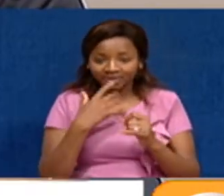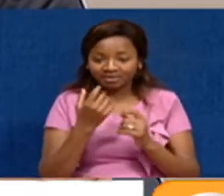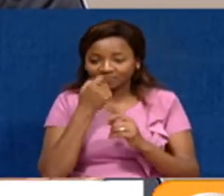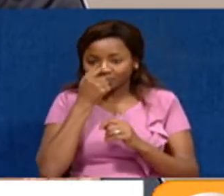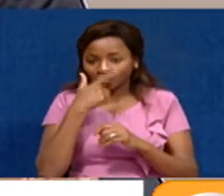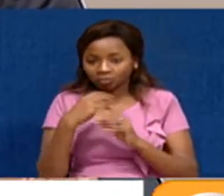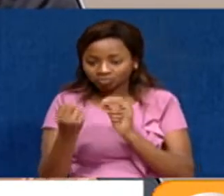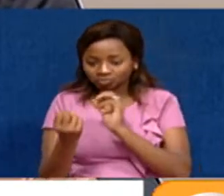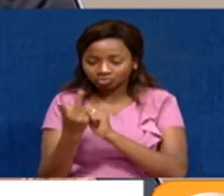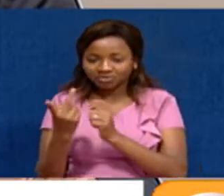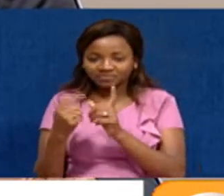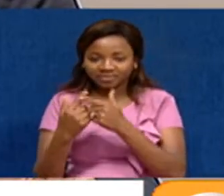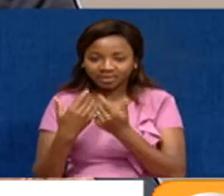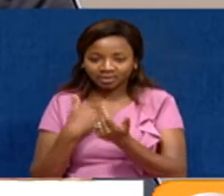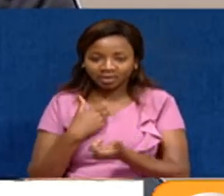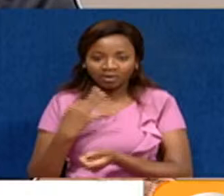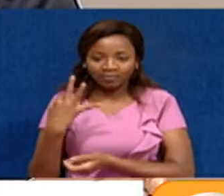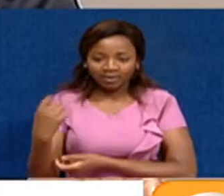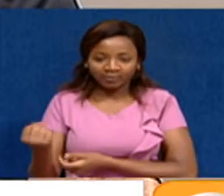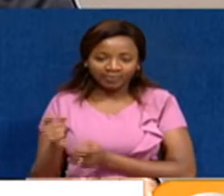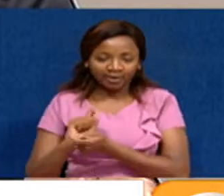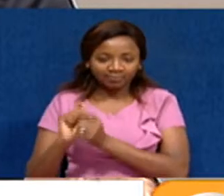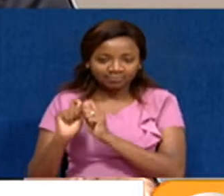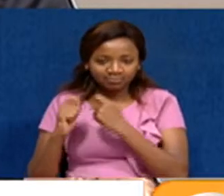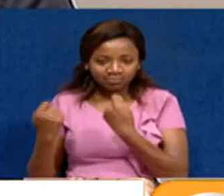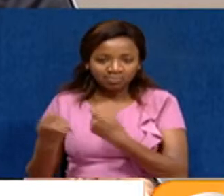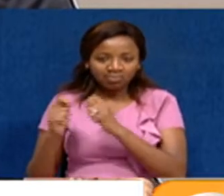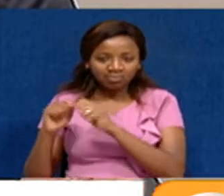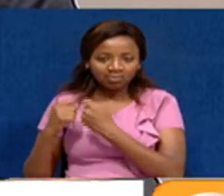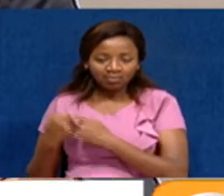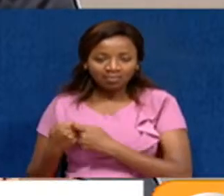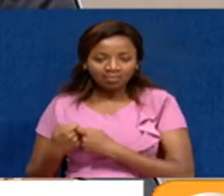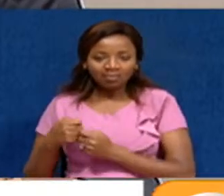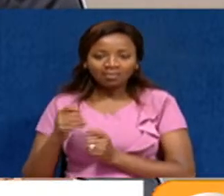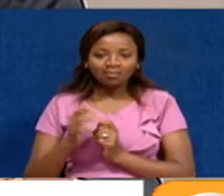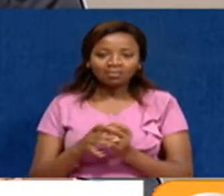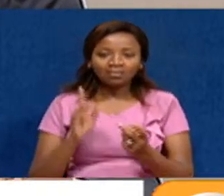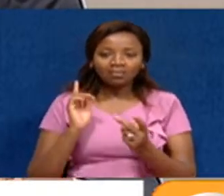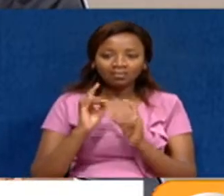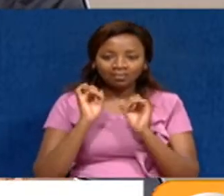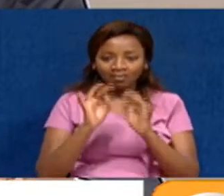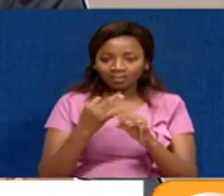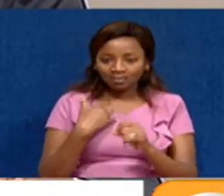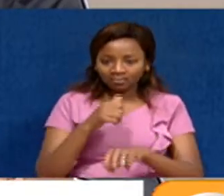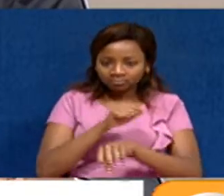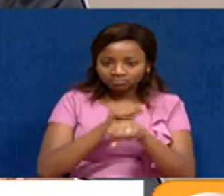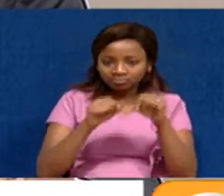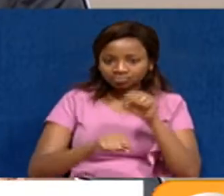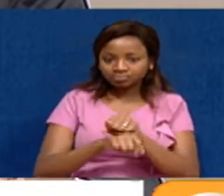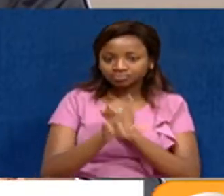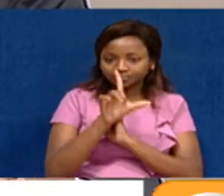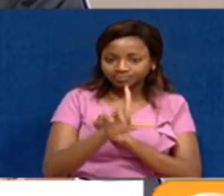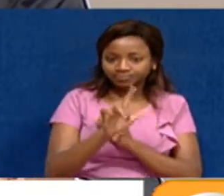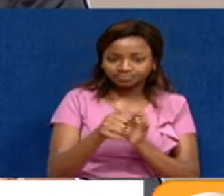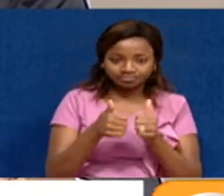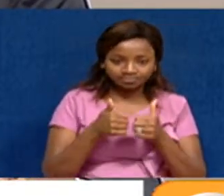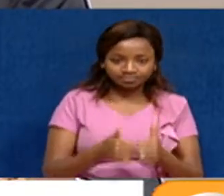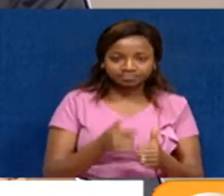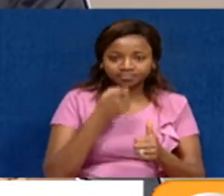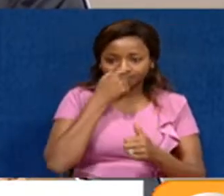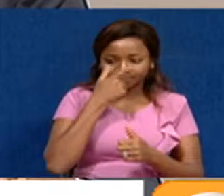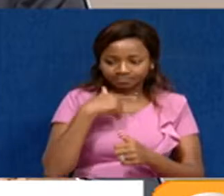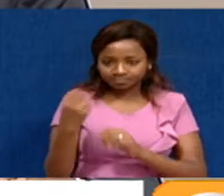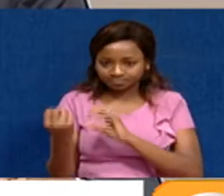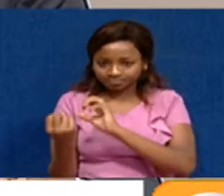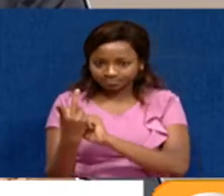example, we have around 85 wards in Nairobi, 17 county constitution. If we have a structured league of under 12, under 15,